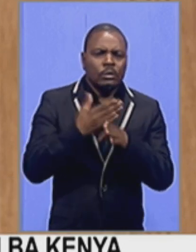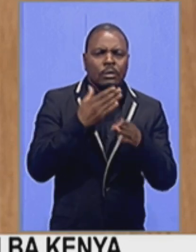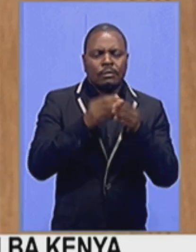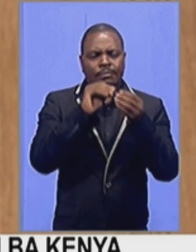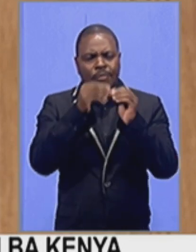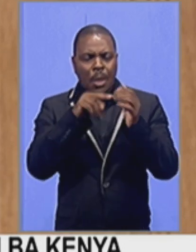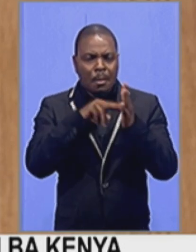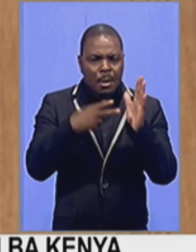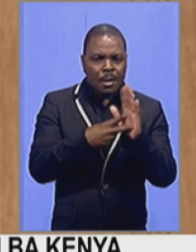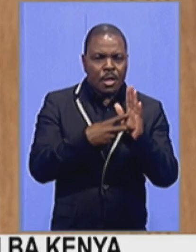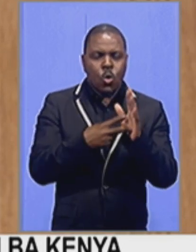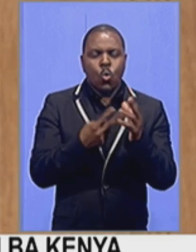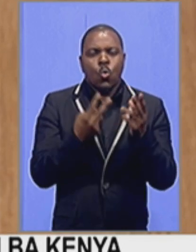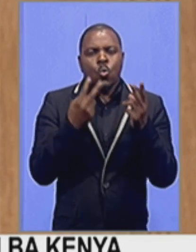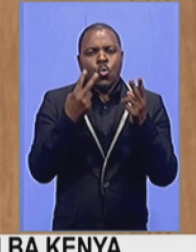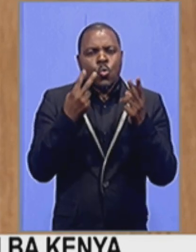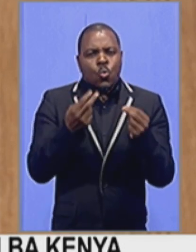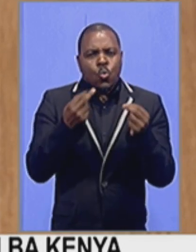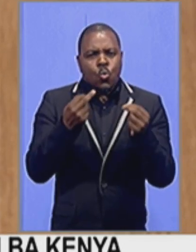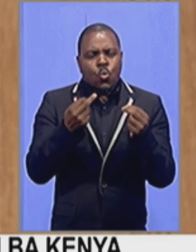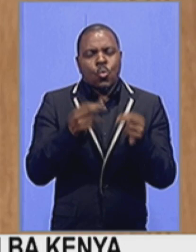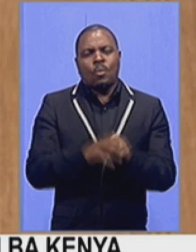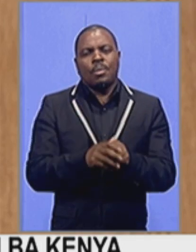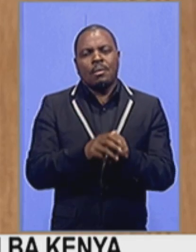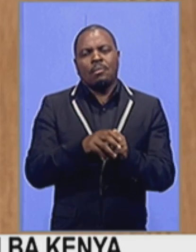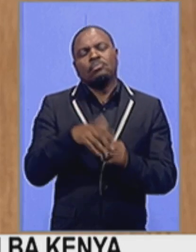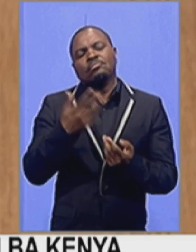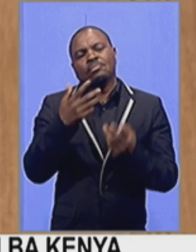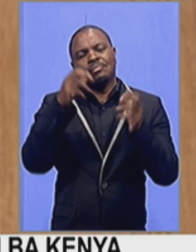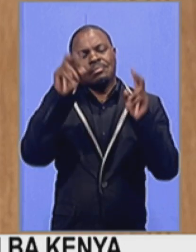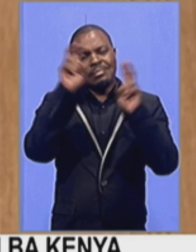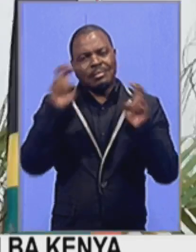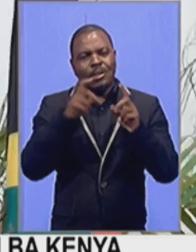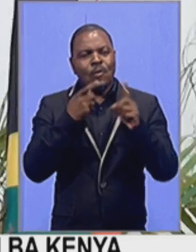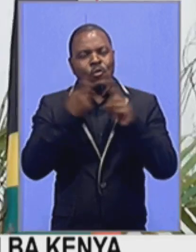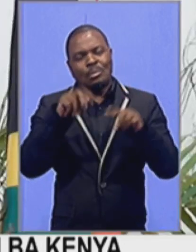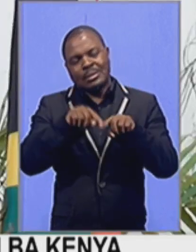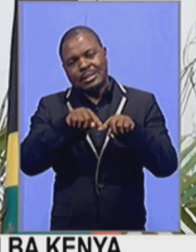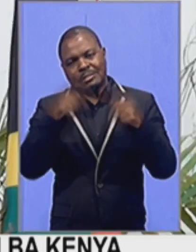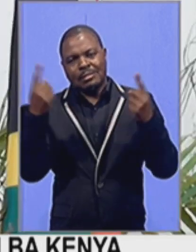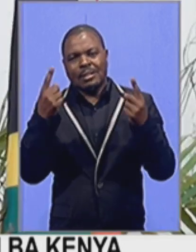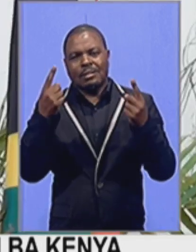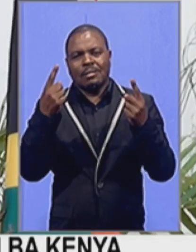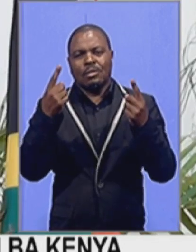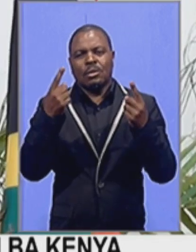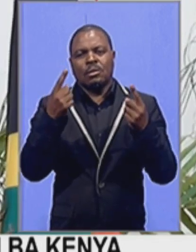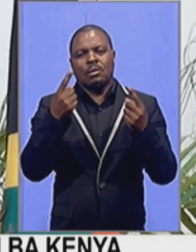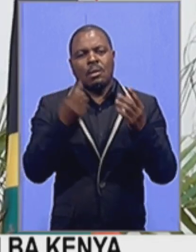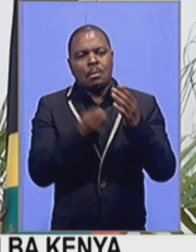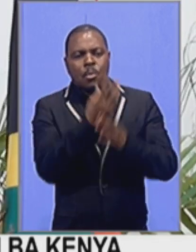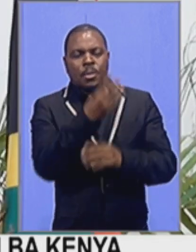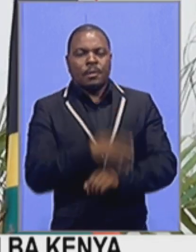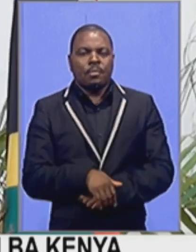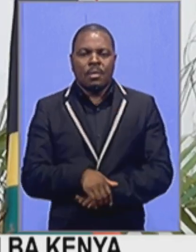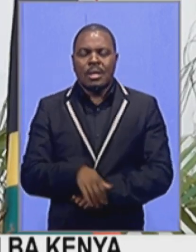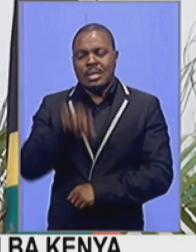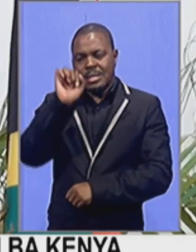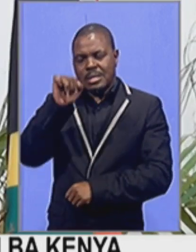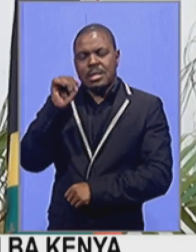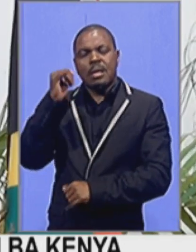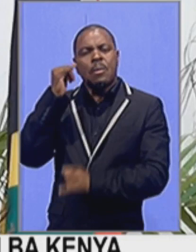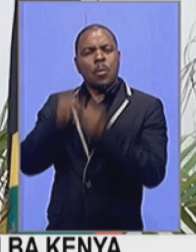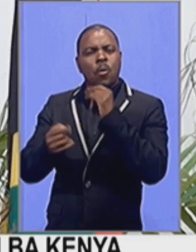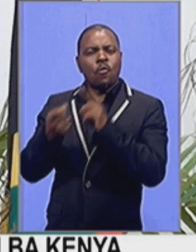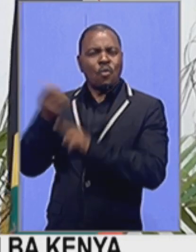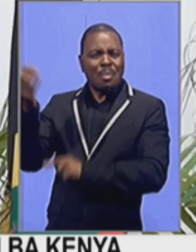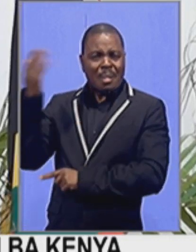new and renewable green energy sources. While we know the wrongs of the past,